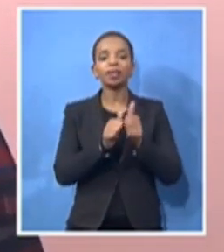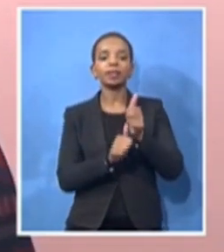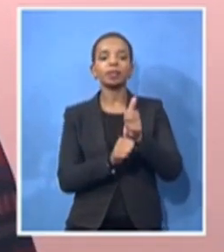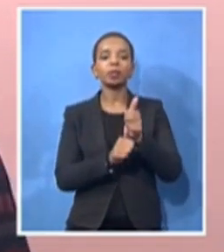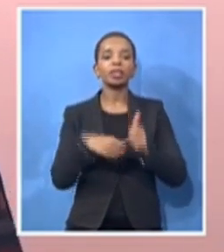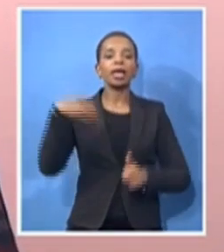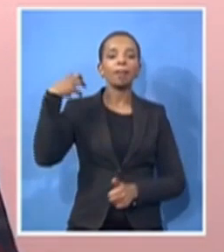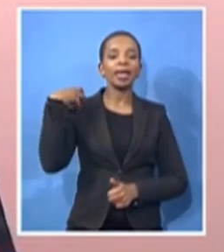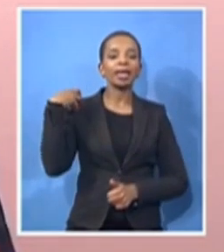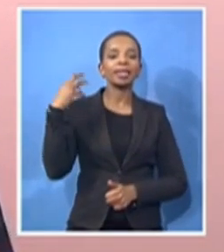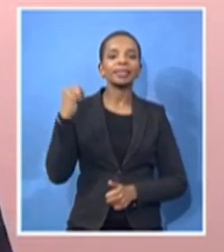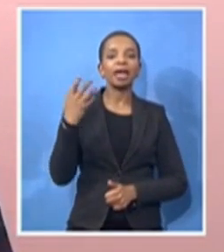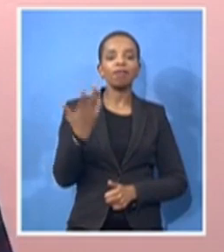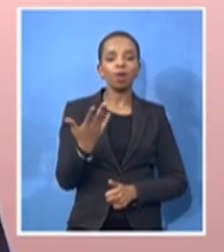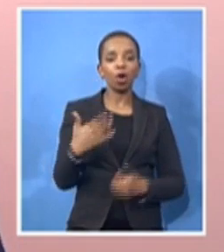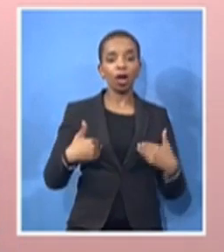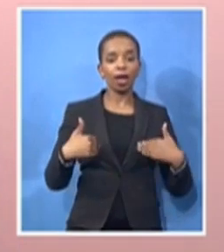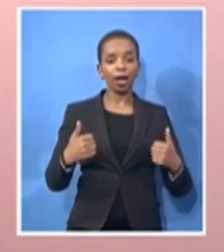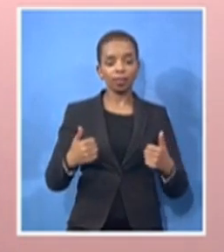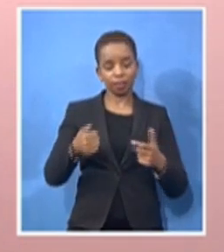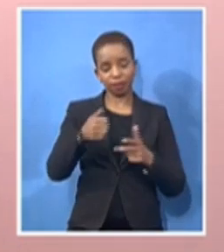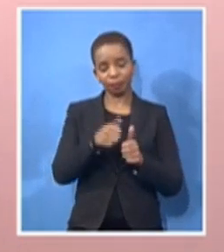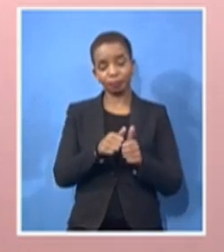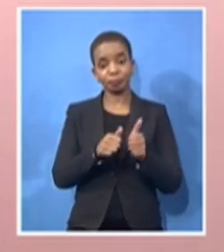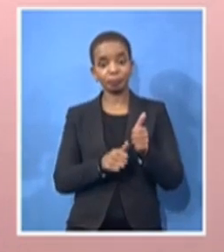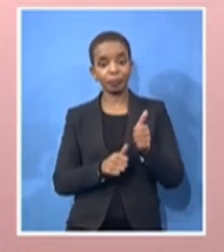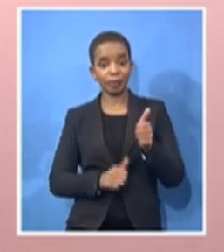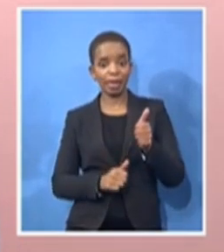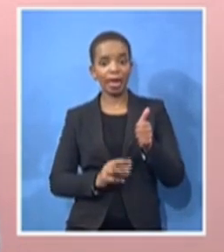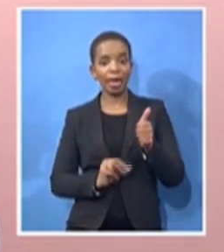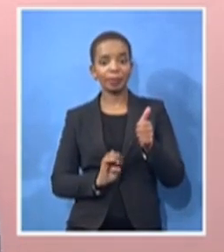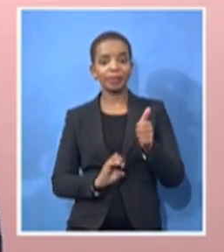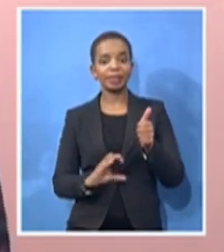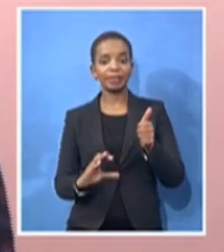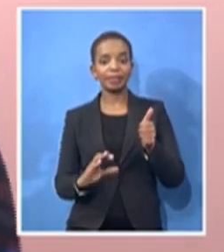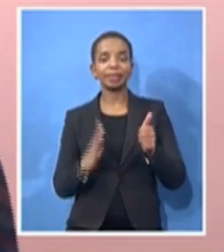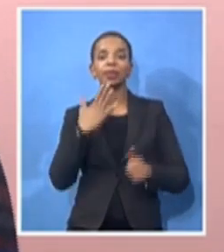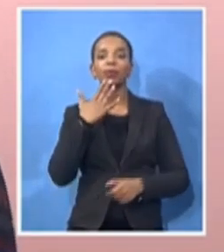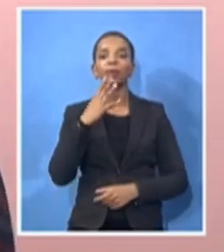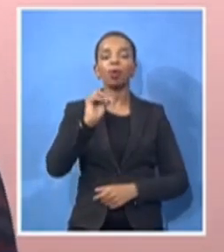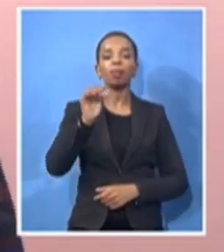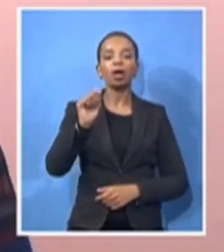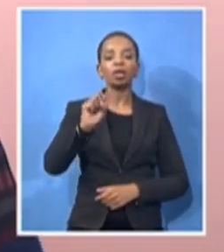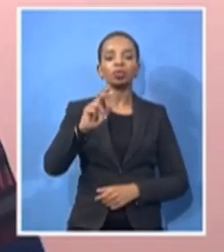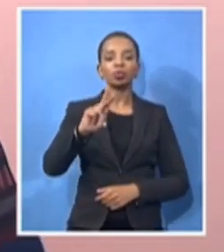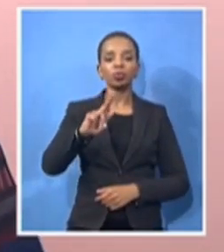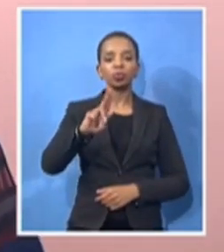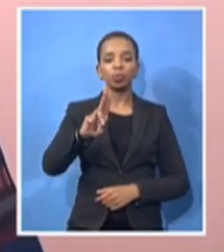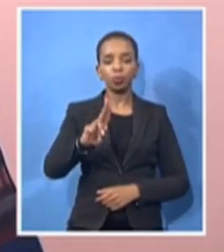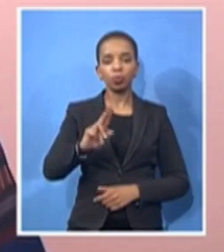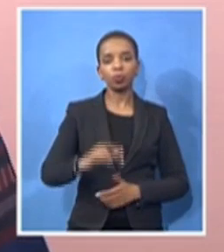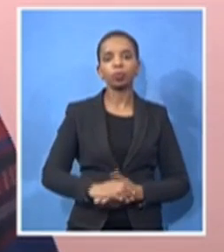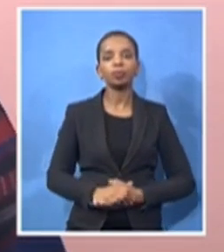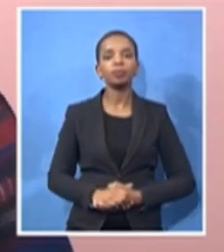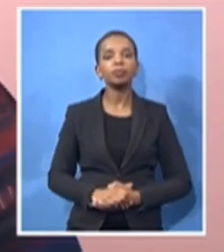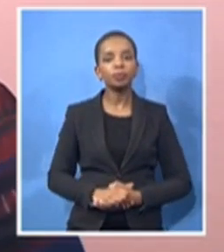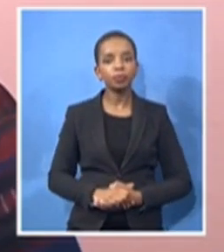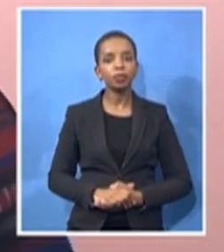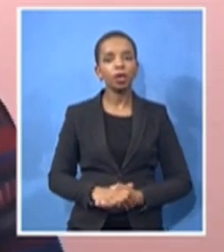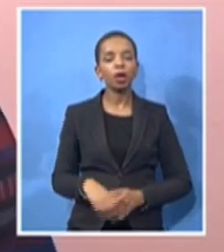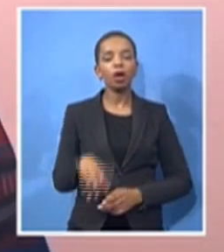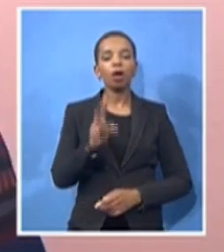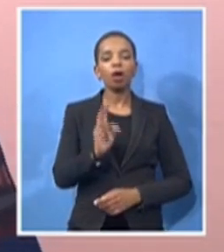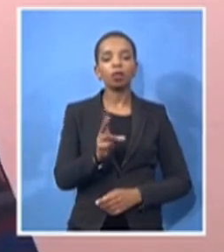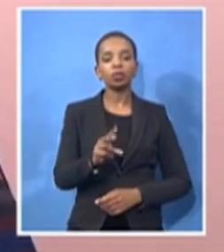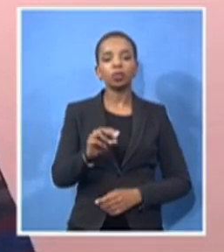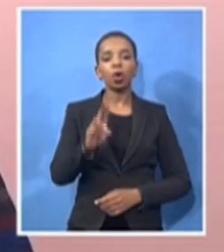Masuku. I also would like to acknowledge the USAID representative, Mr. John